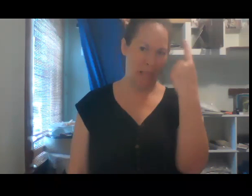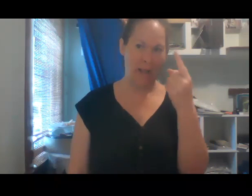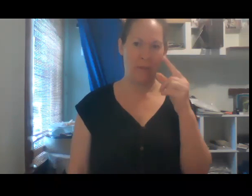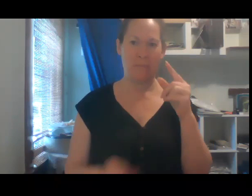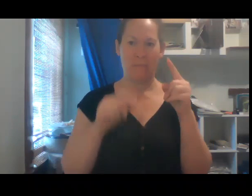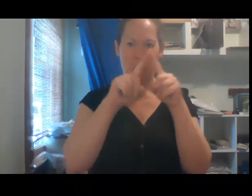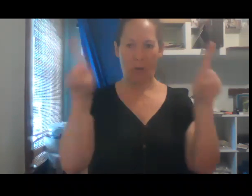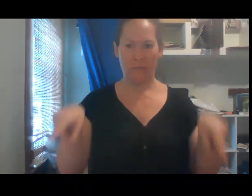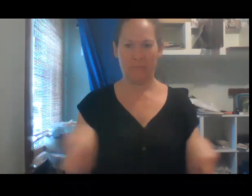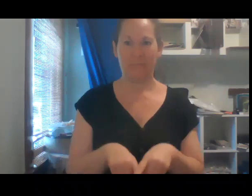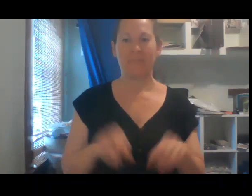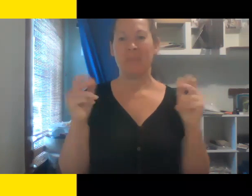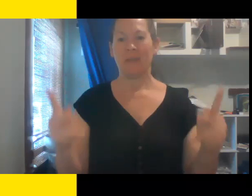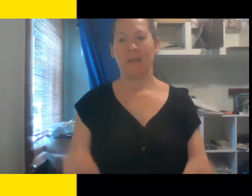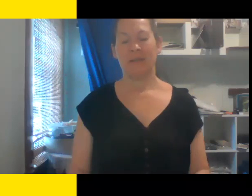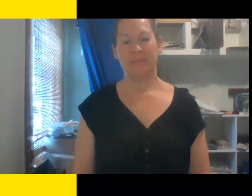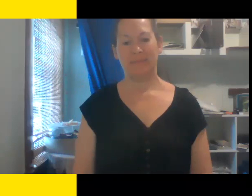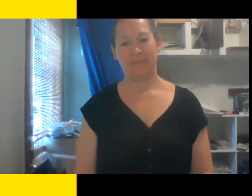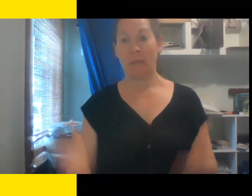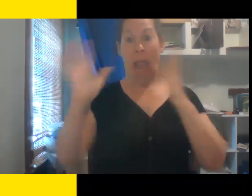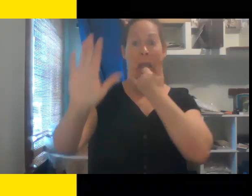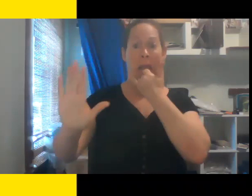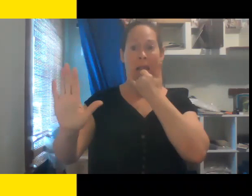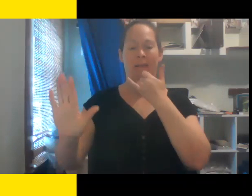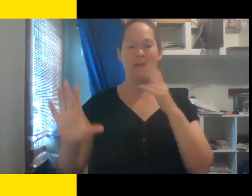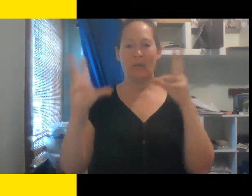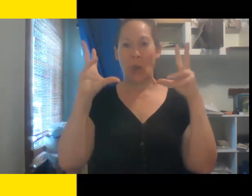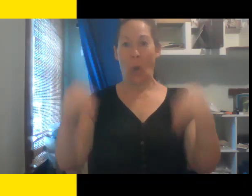Alright, let's go up here. Oops. Ah!